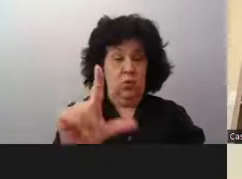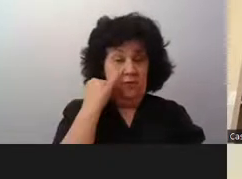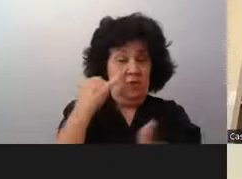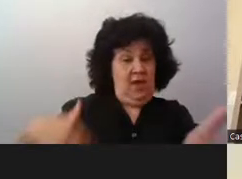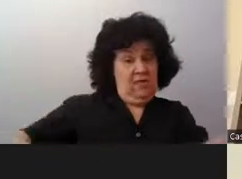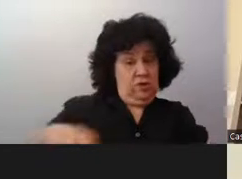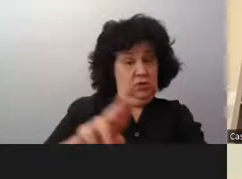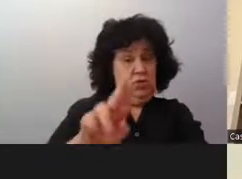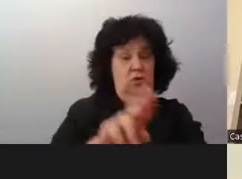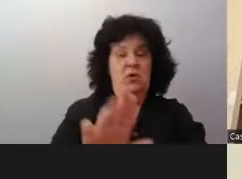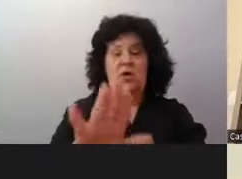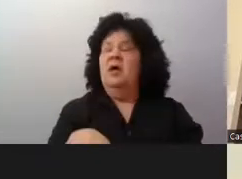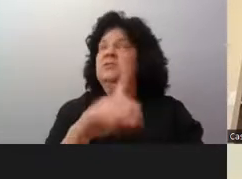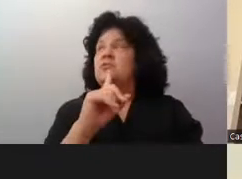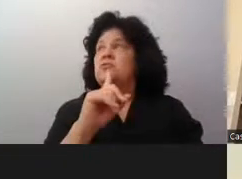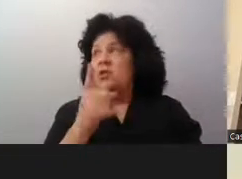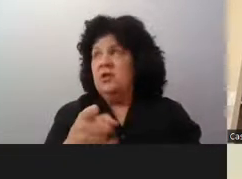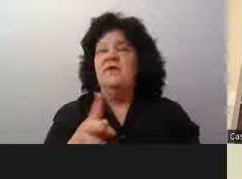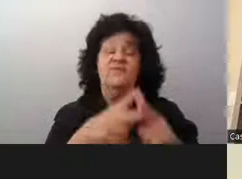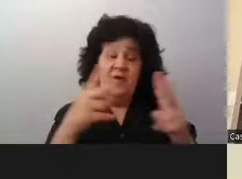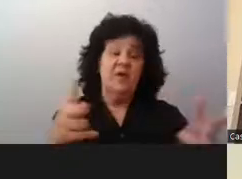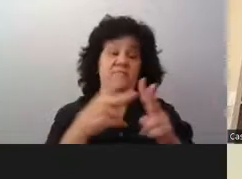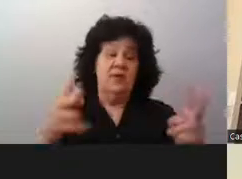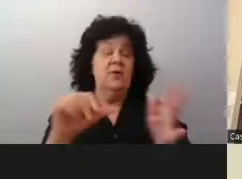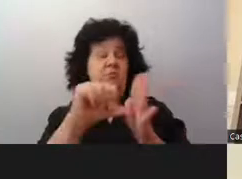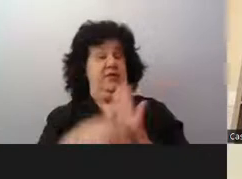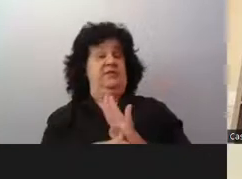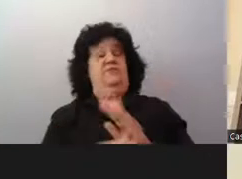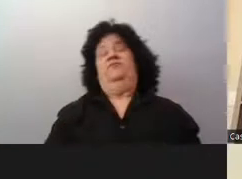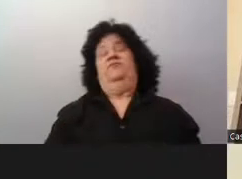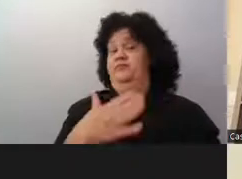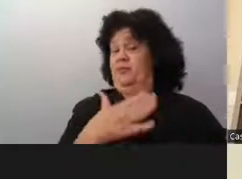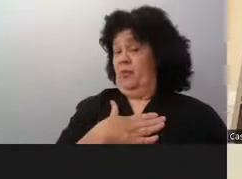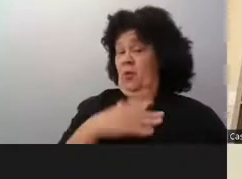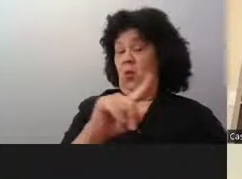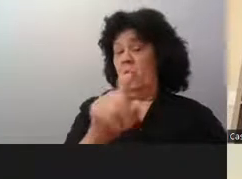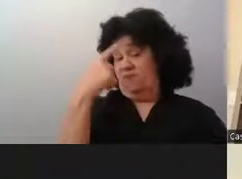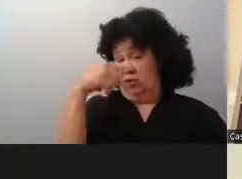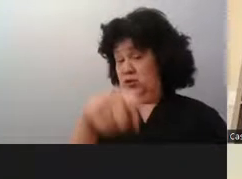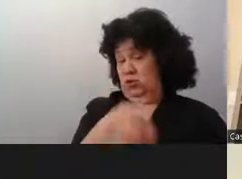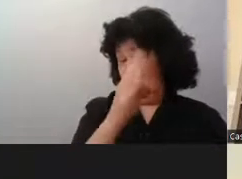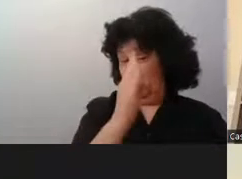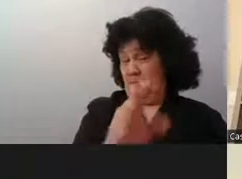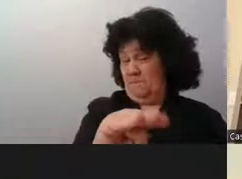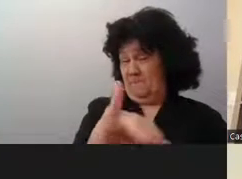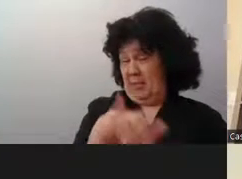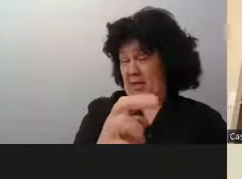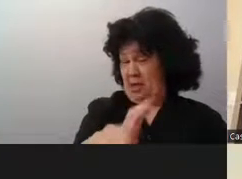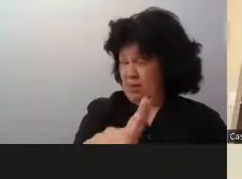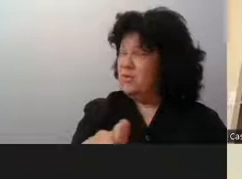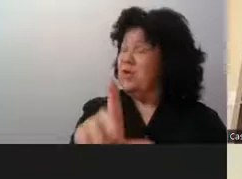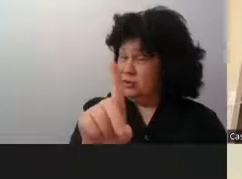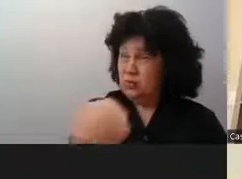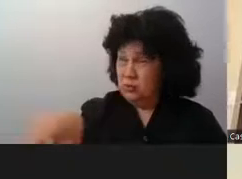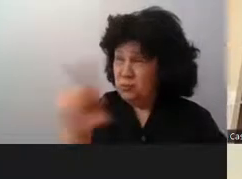is truly impressive. My question for you, Michael, is, are people aware of it? What